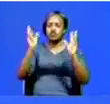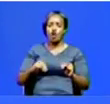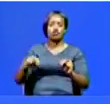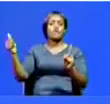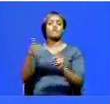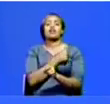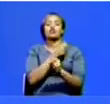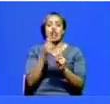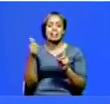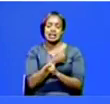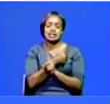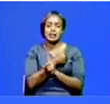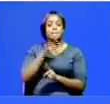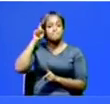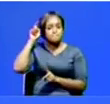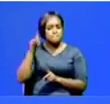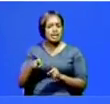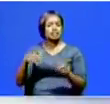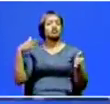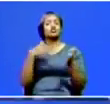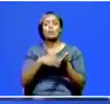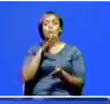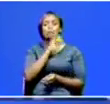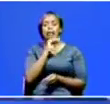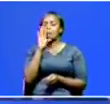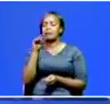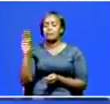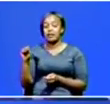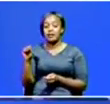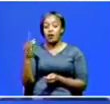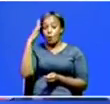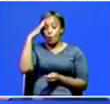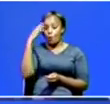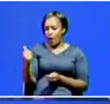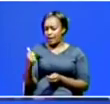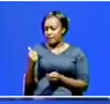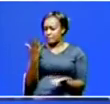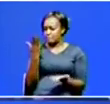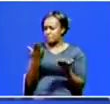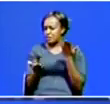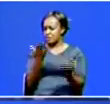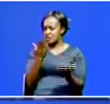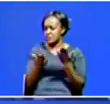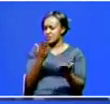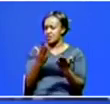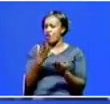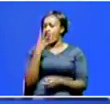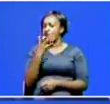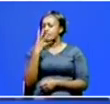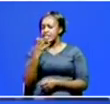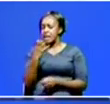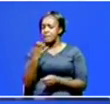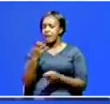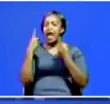chaos. They must refuse mayhem, because unless and until ODM renounces